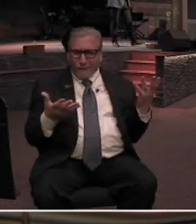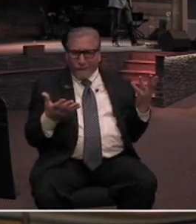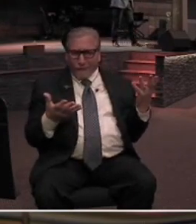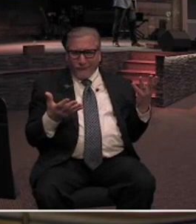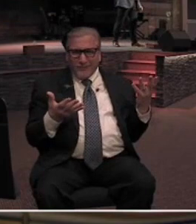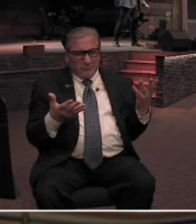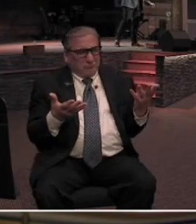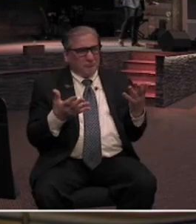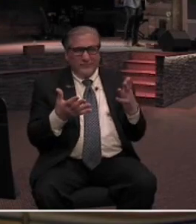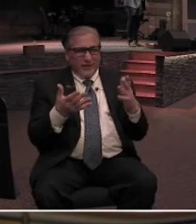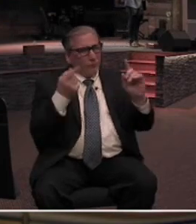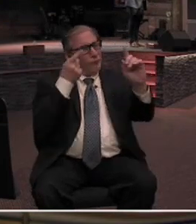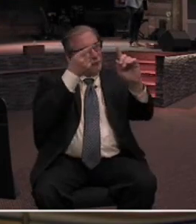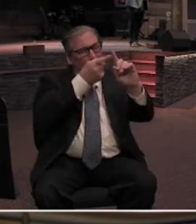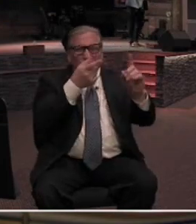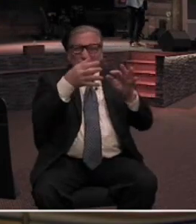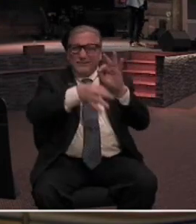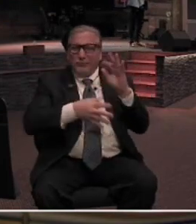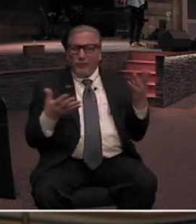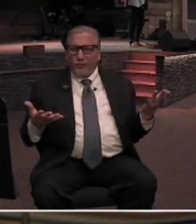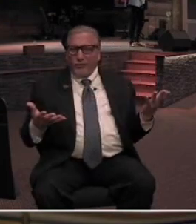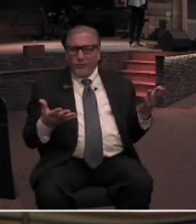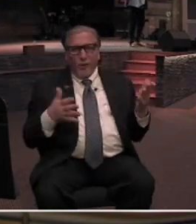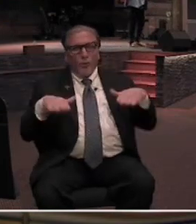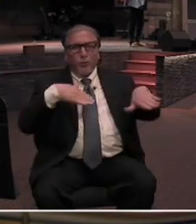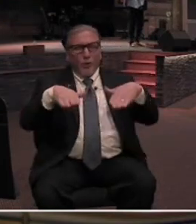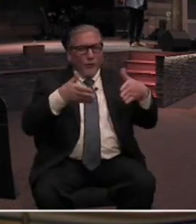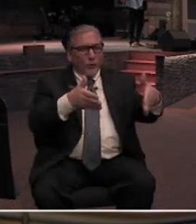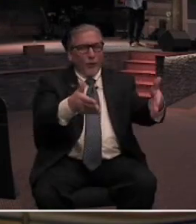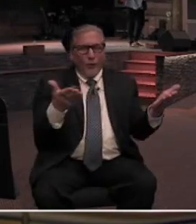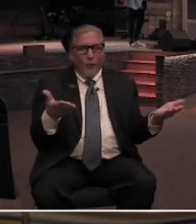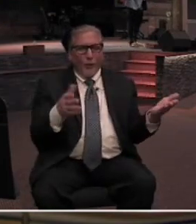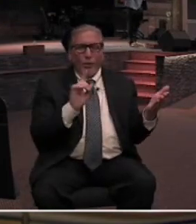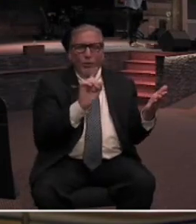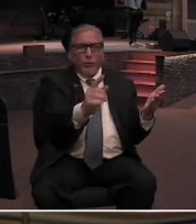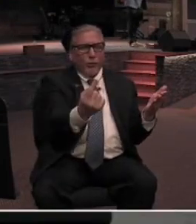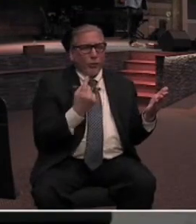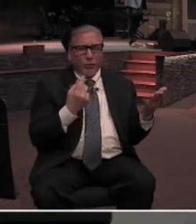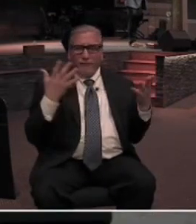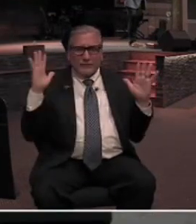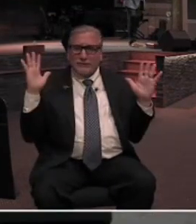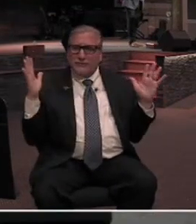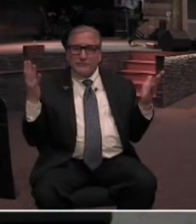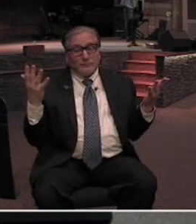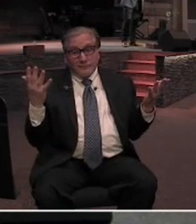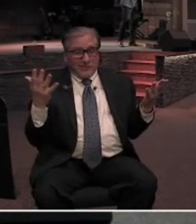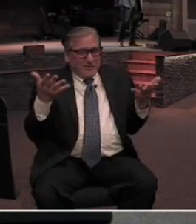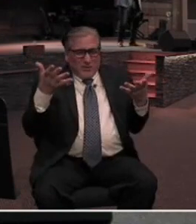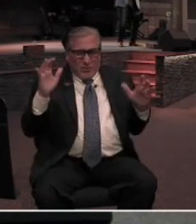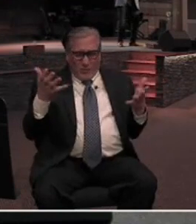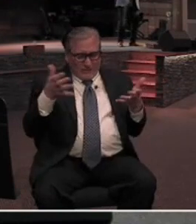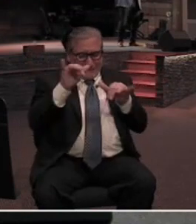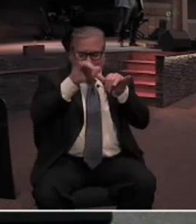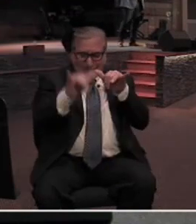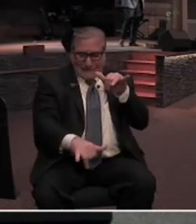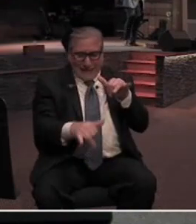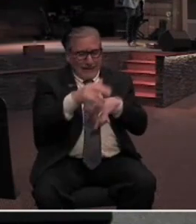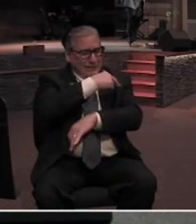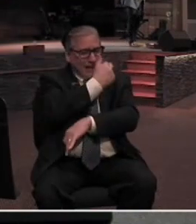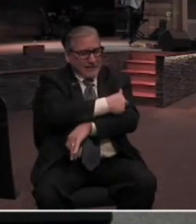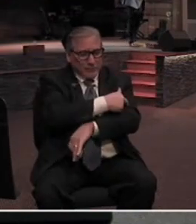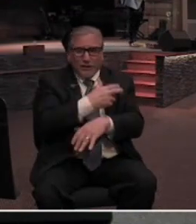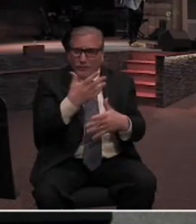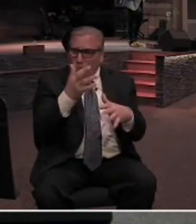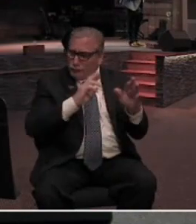all they gave you. No biggie. Nobody wants to stay in the hospital. You want to go home. Swing your legs over the side